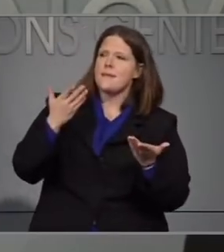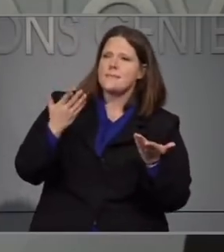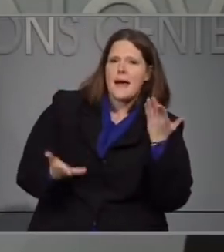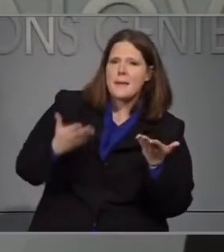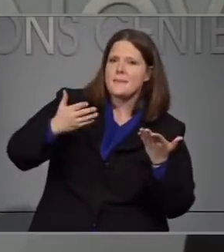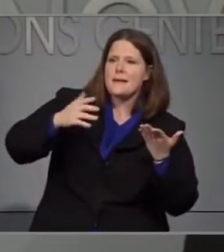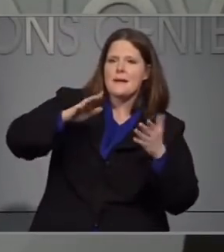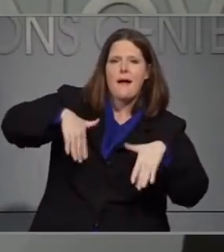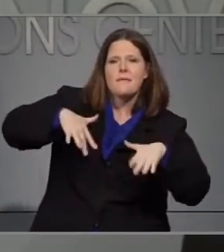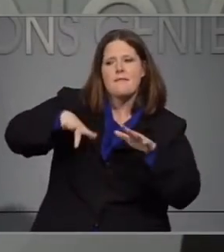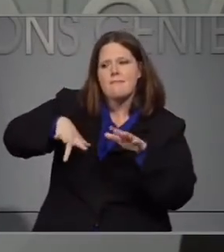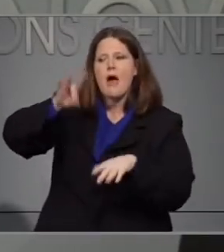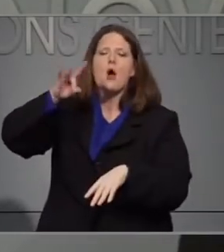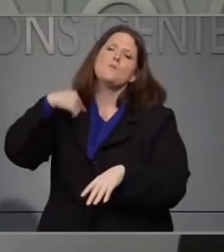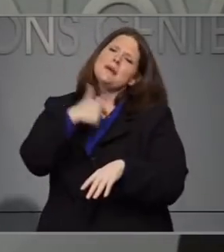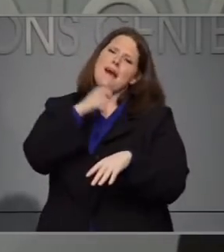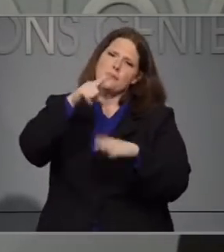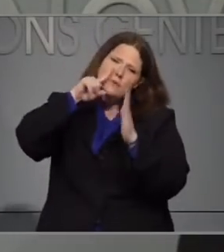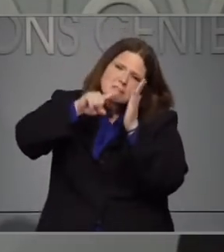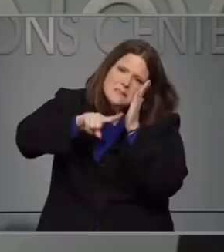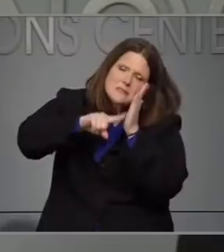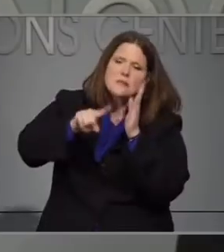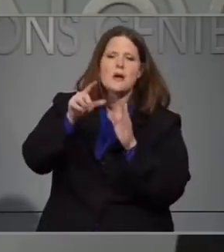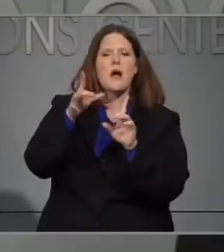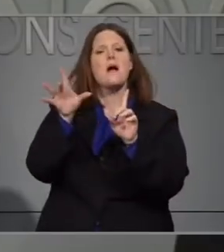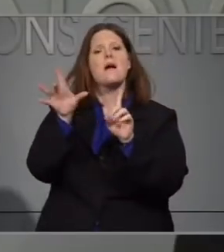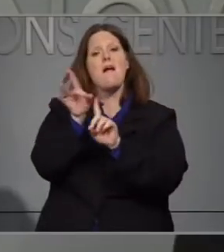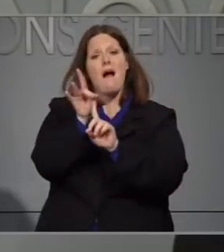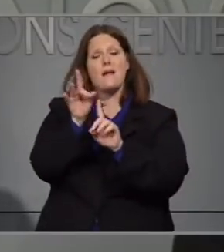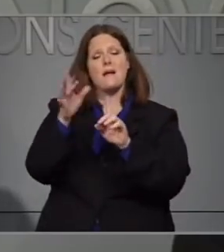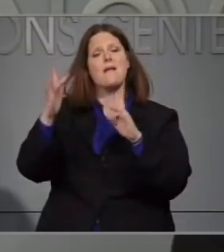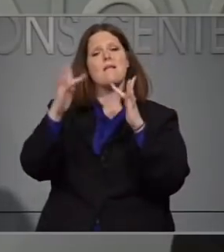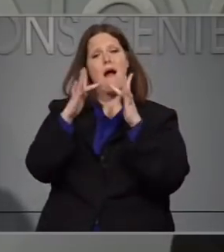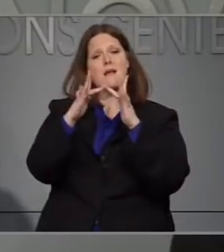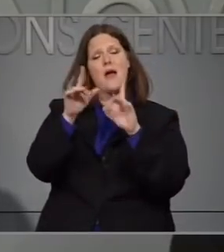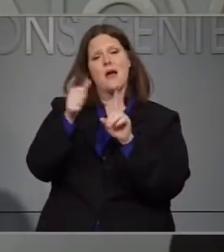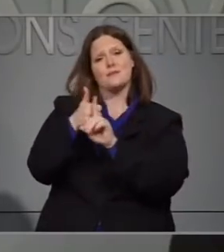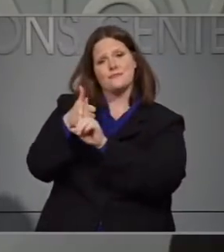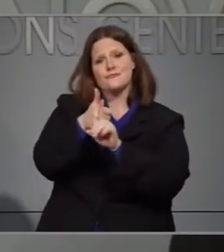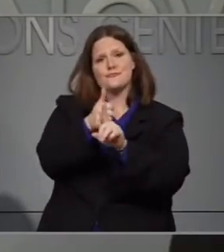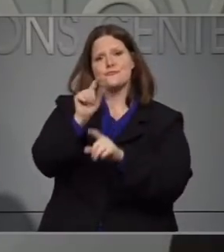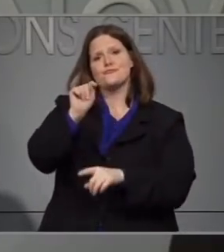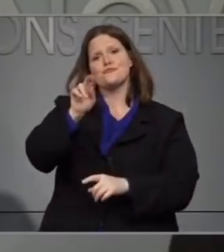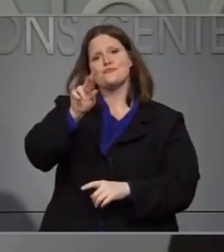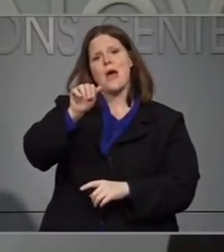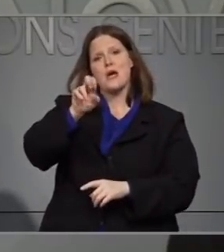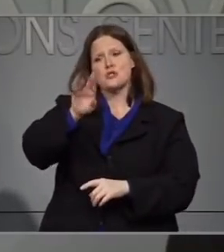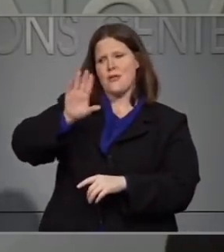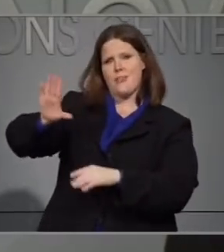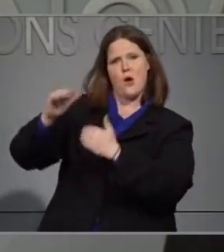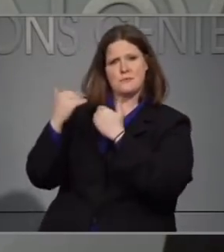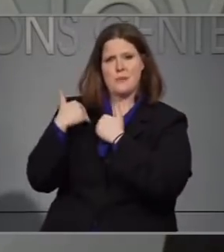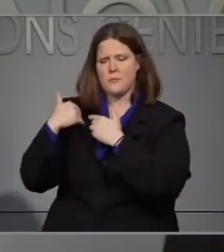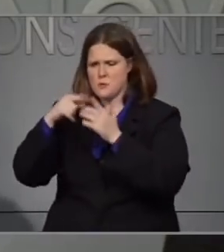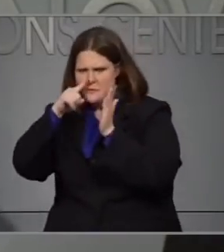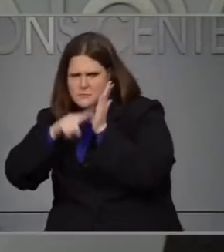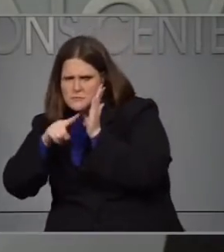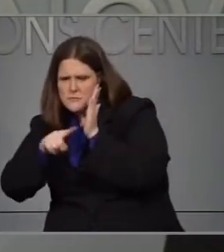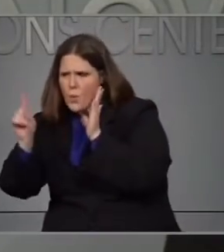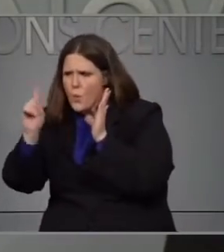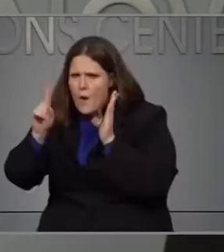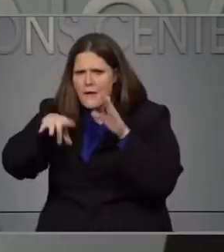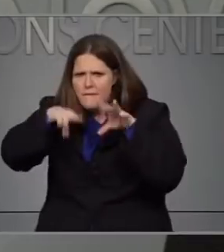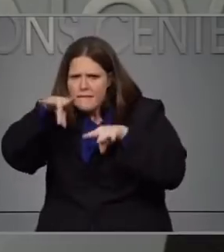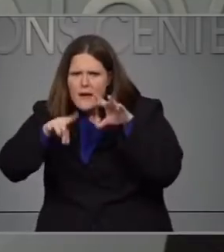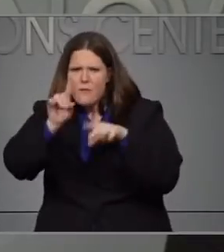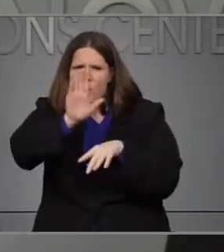this detective work that our tracers do, and as they're trying to compile this information. So nothing to share yet, but we